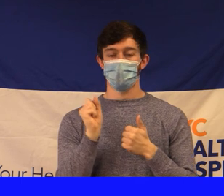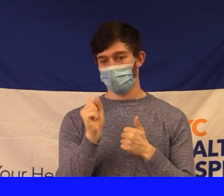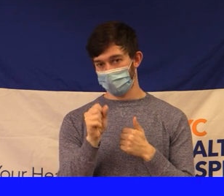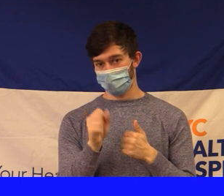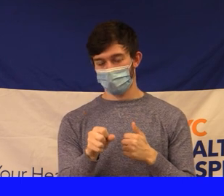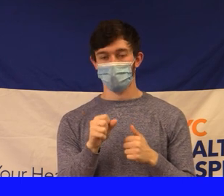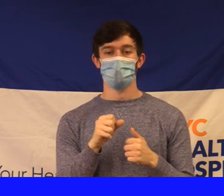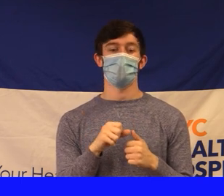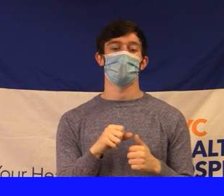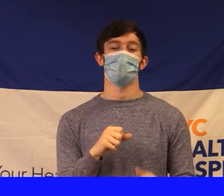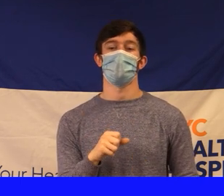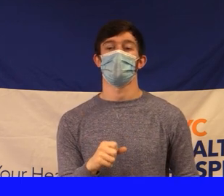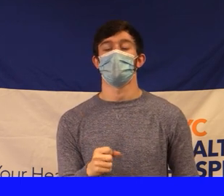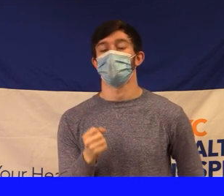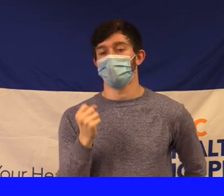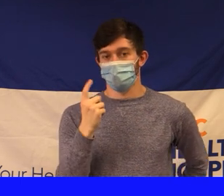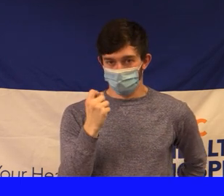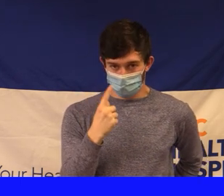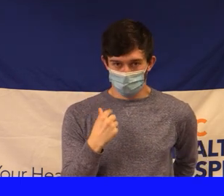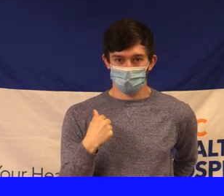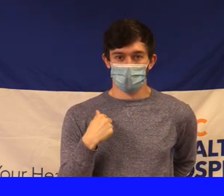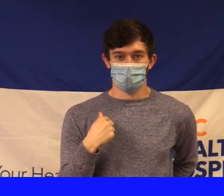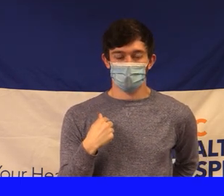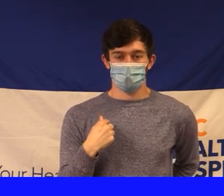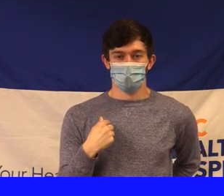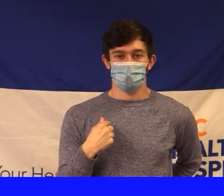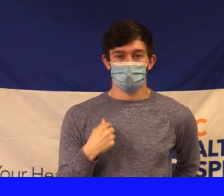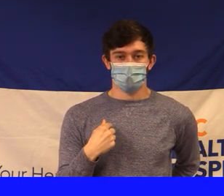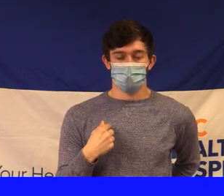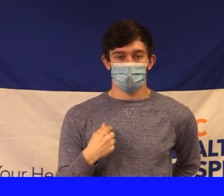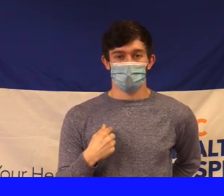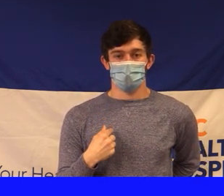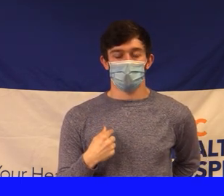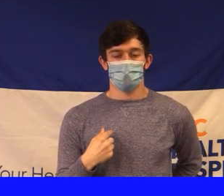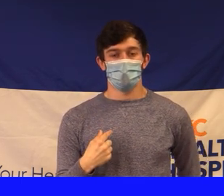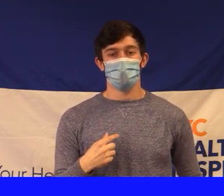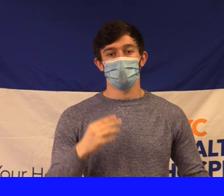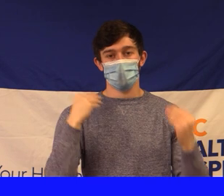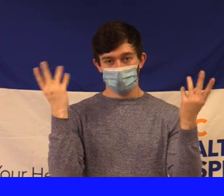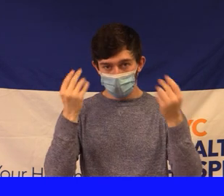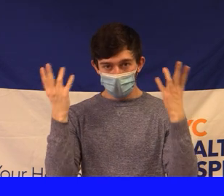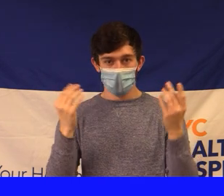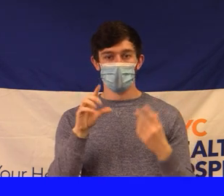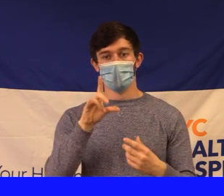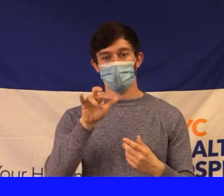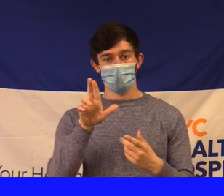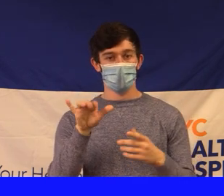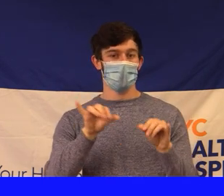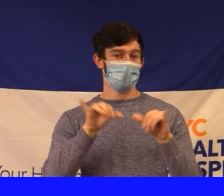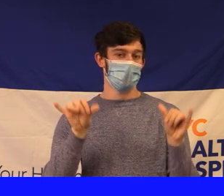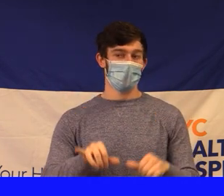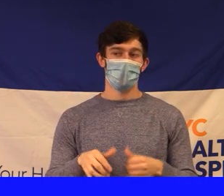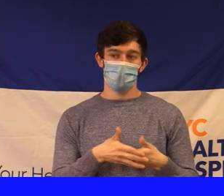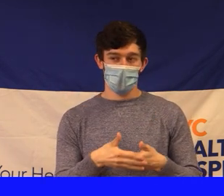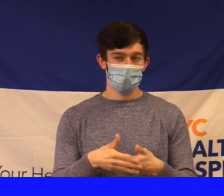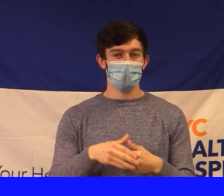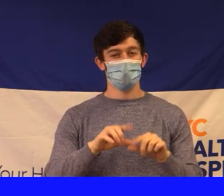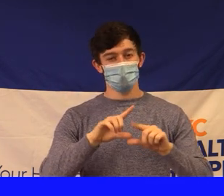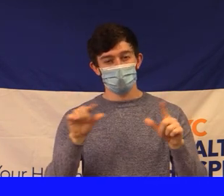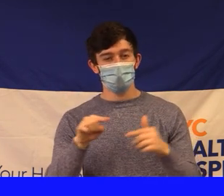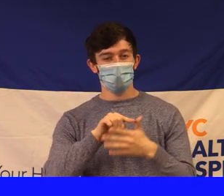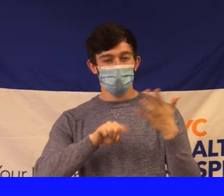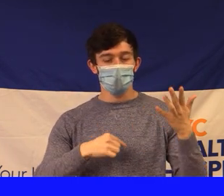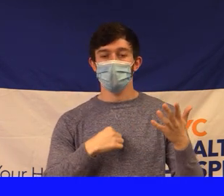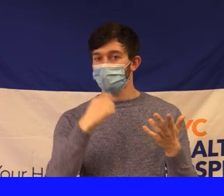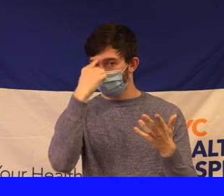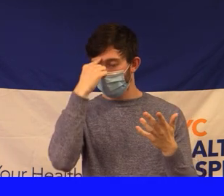this. However, the ambulette and delivery system and the baby new one, I do believe that there